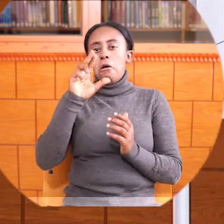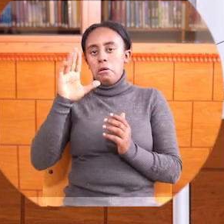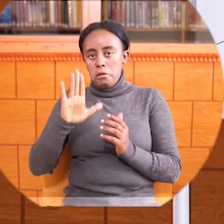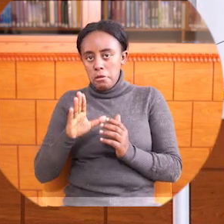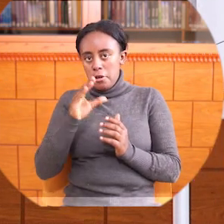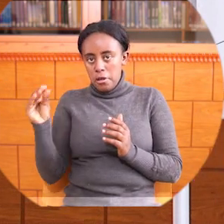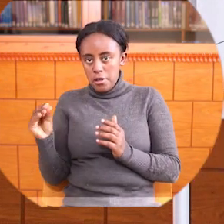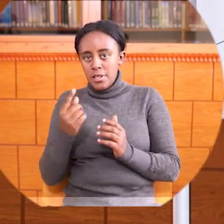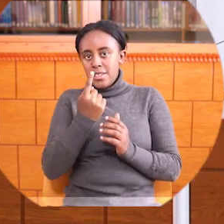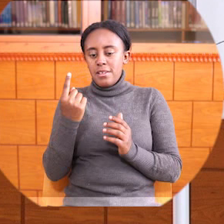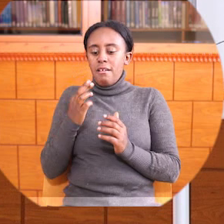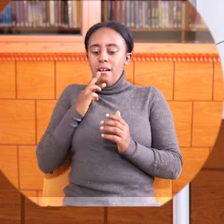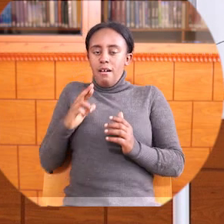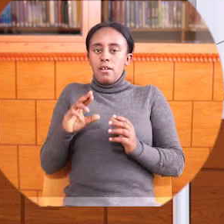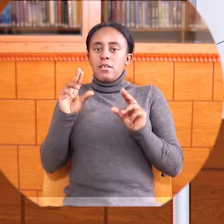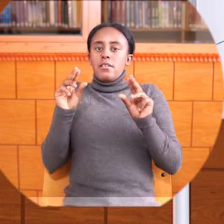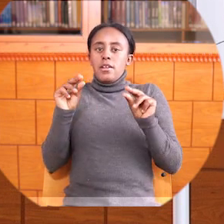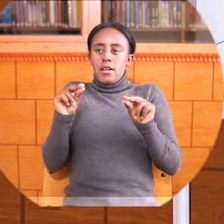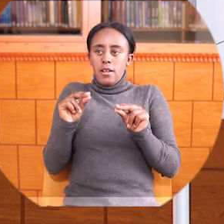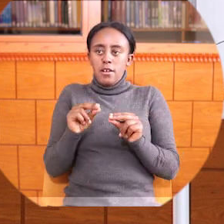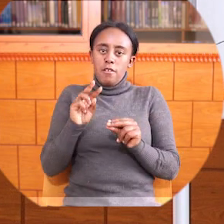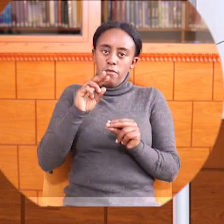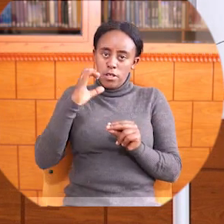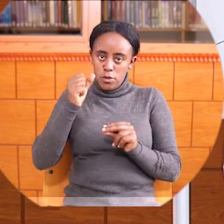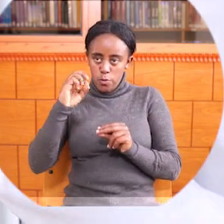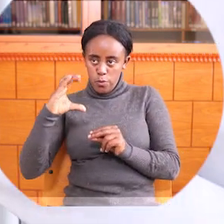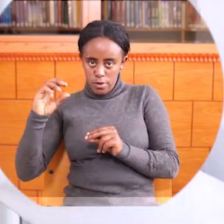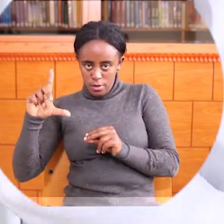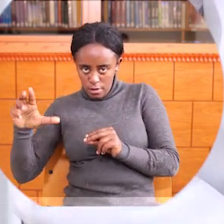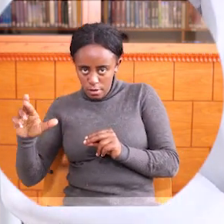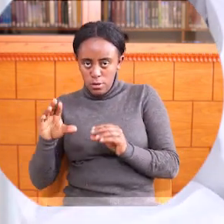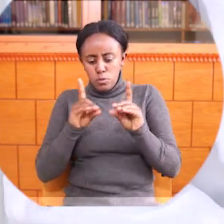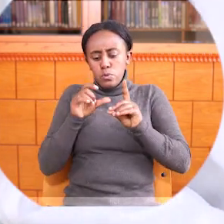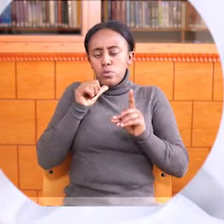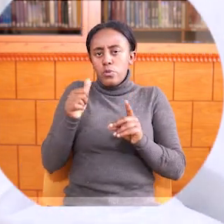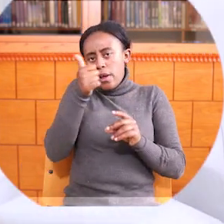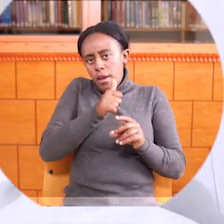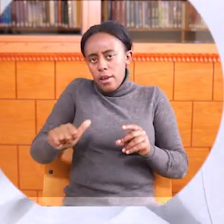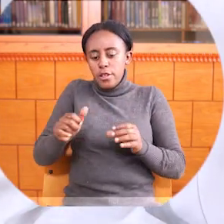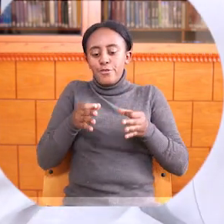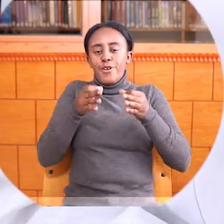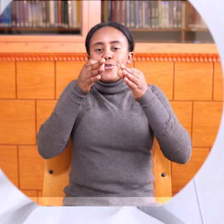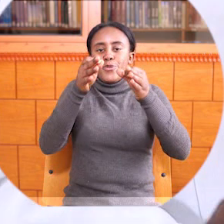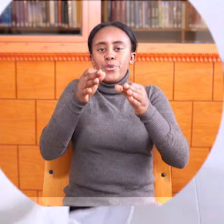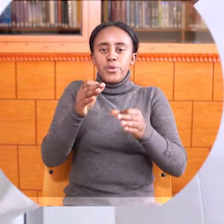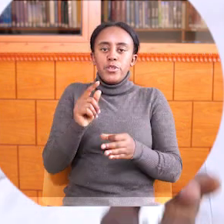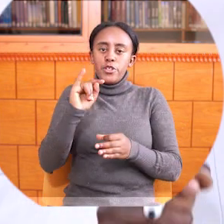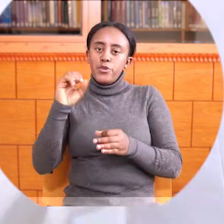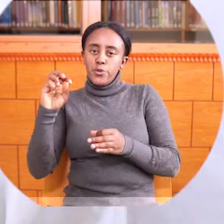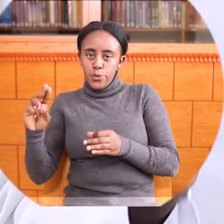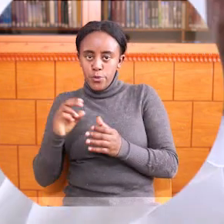liverwort, they are non-vascular plant. This means they do not have any transporting tissue